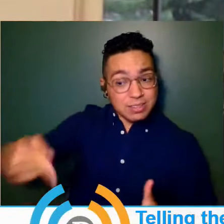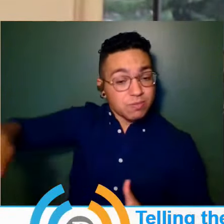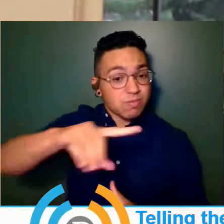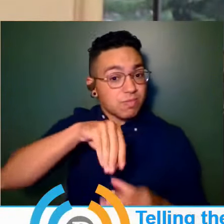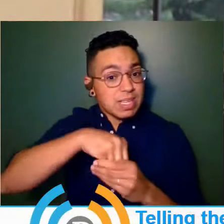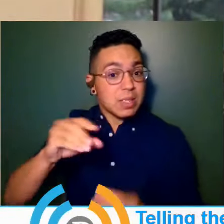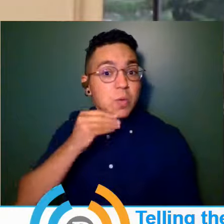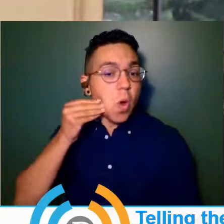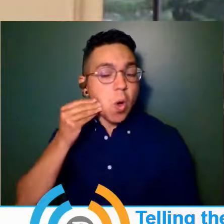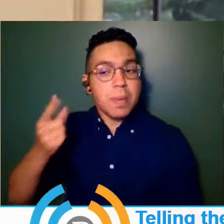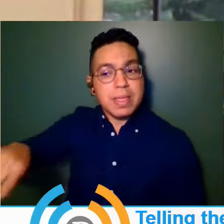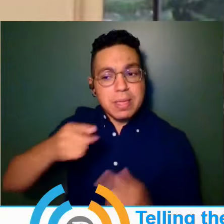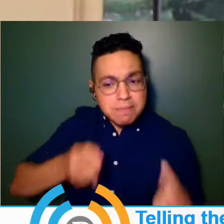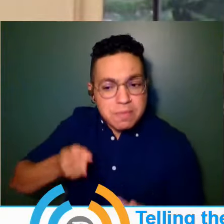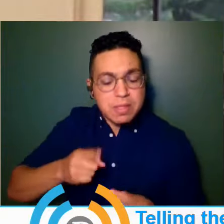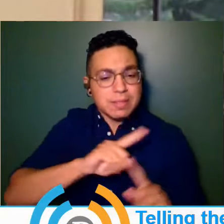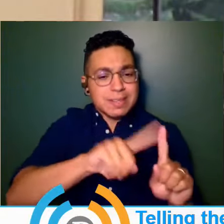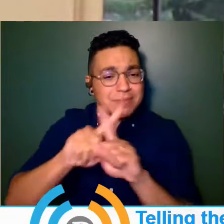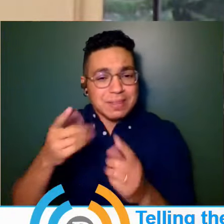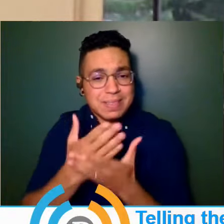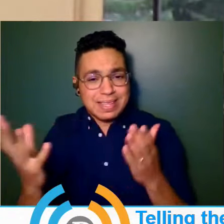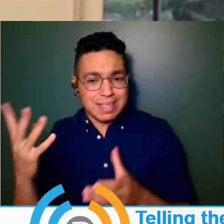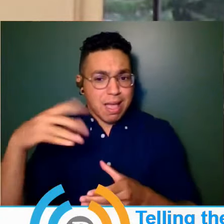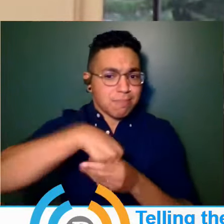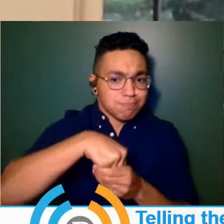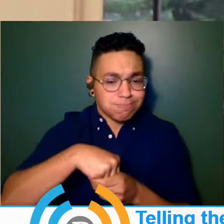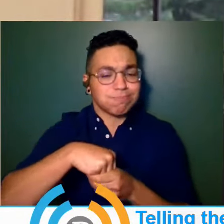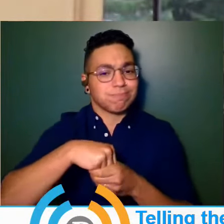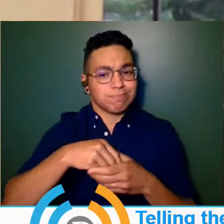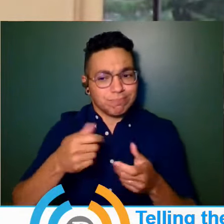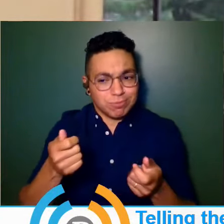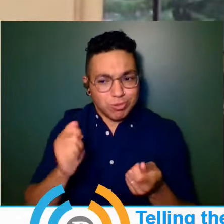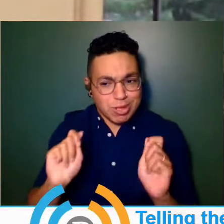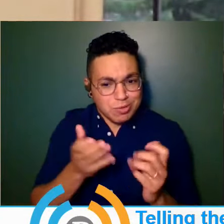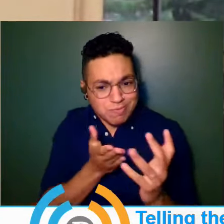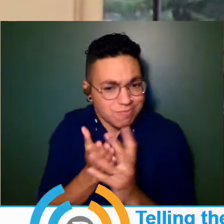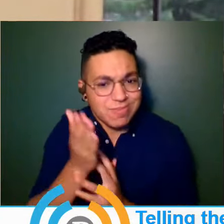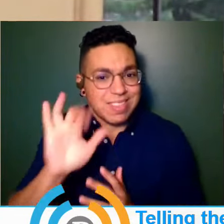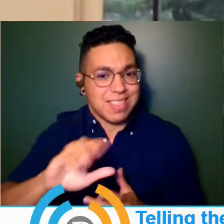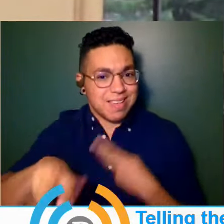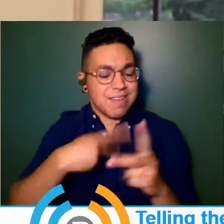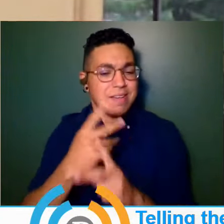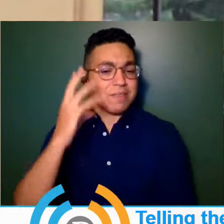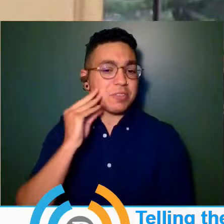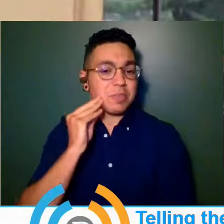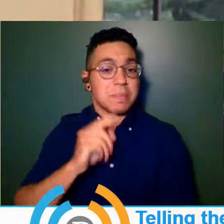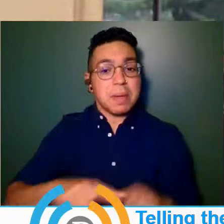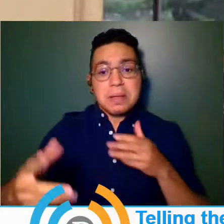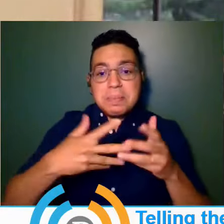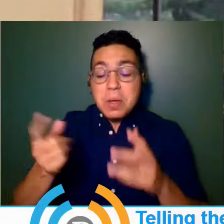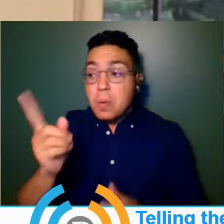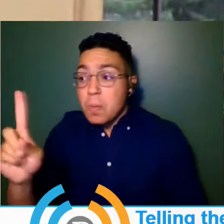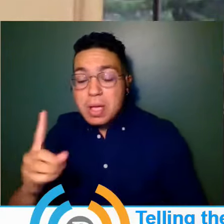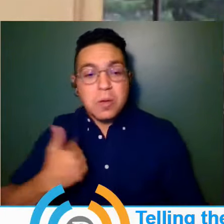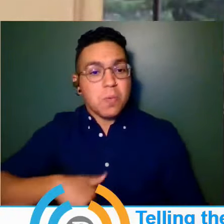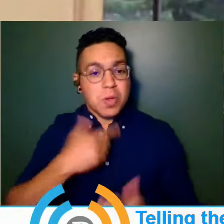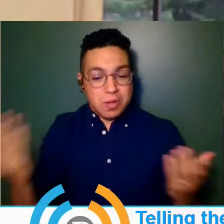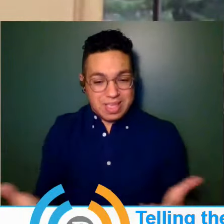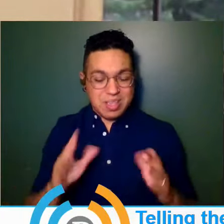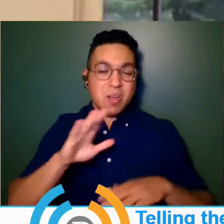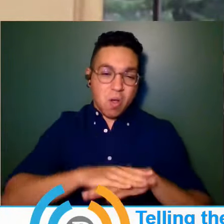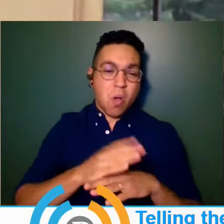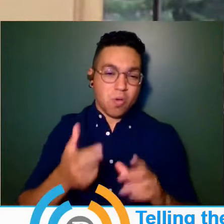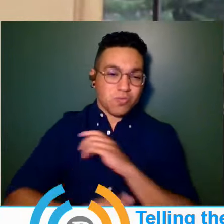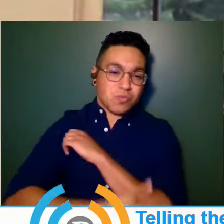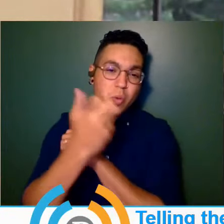that. But wherever we are sitting today, in our homes here in Portland and throughout the region, we are on stolen land. This is the